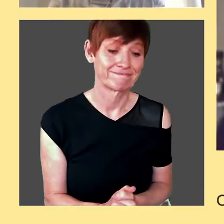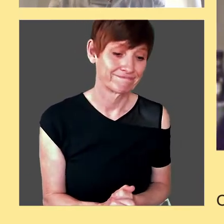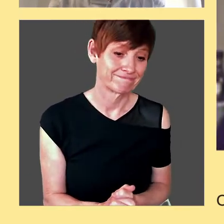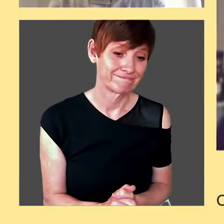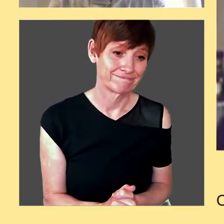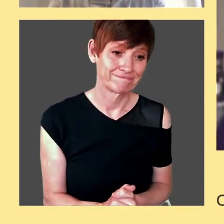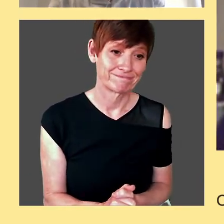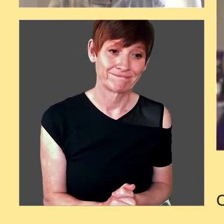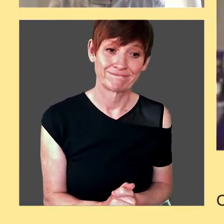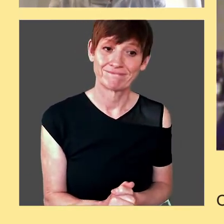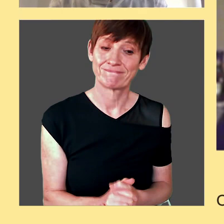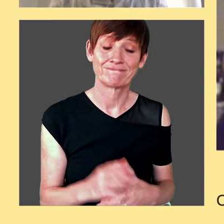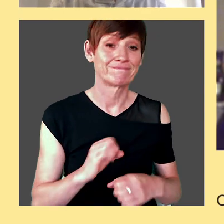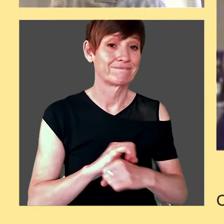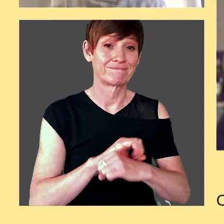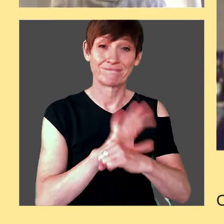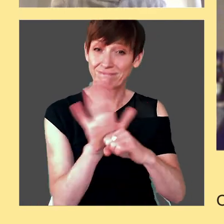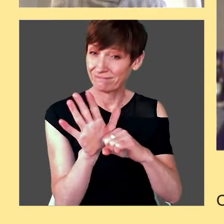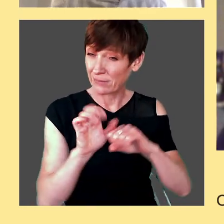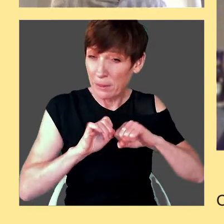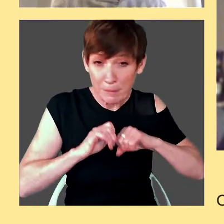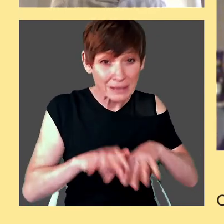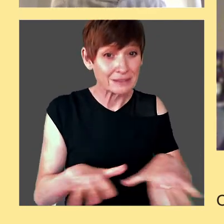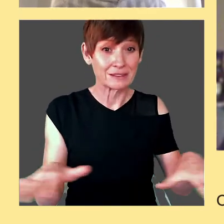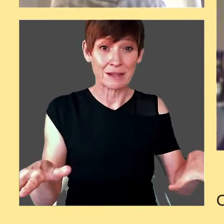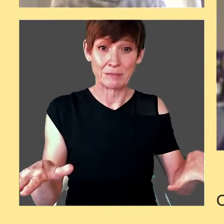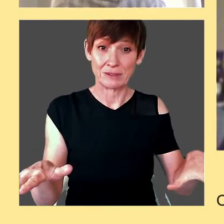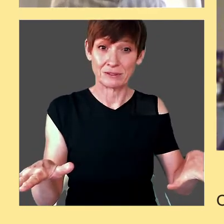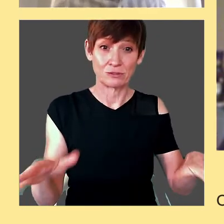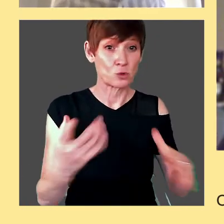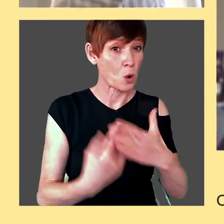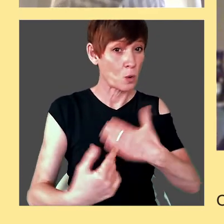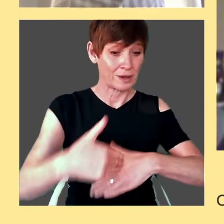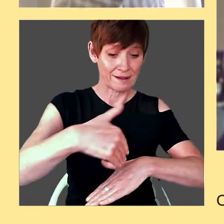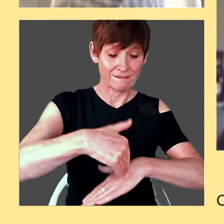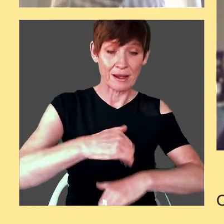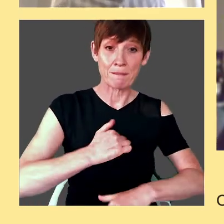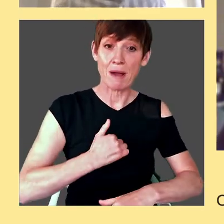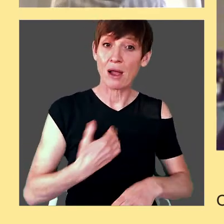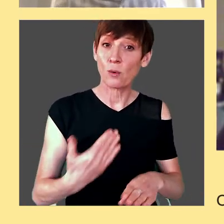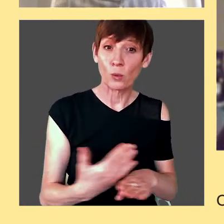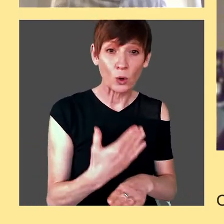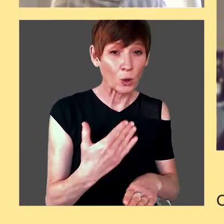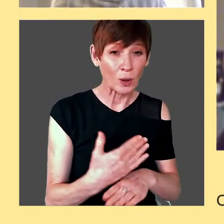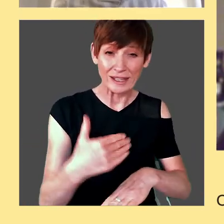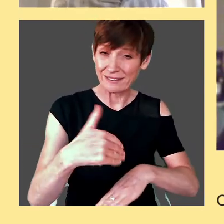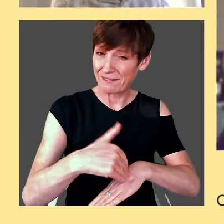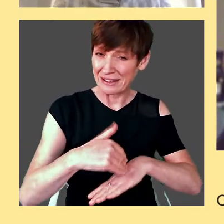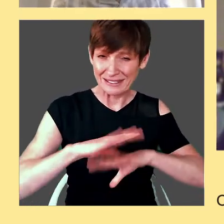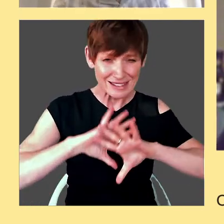this pandemic not just affect my work, is affect everything. So,